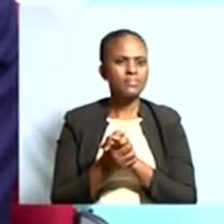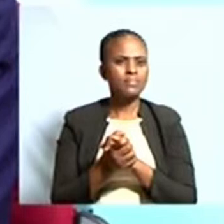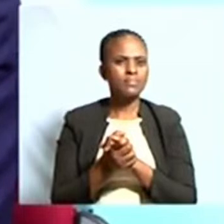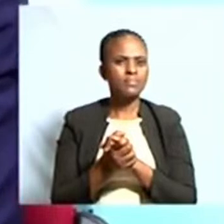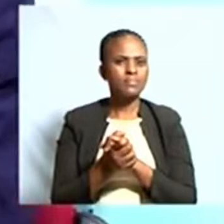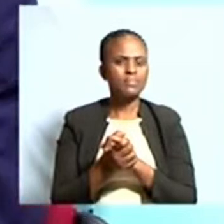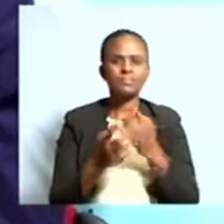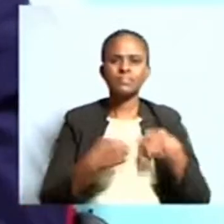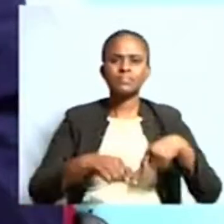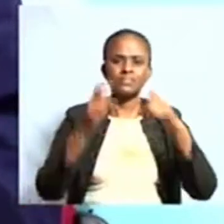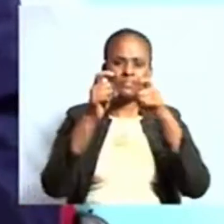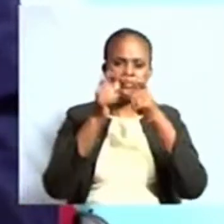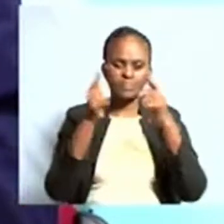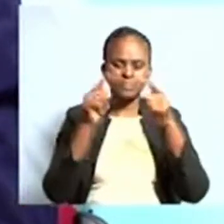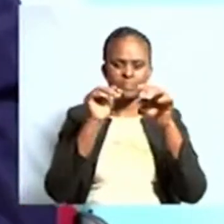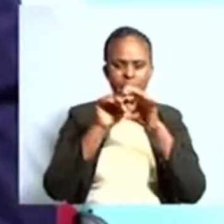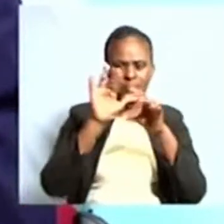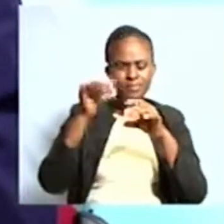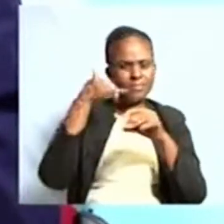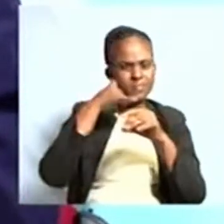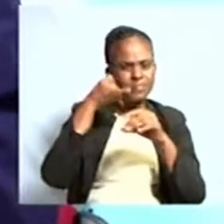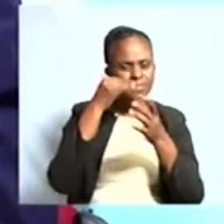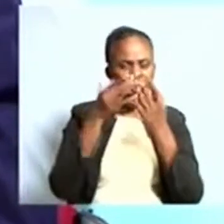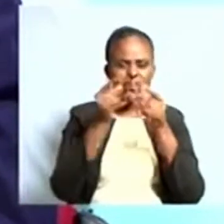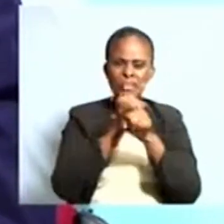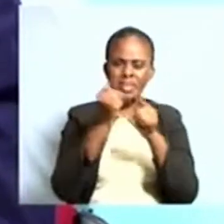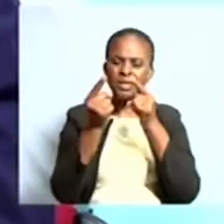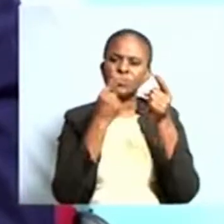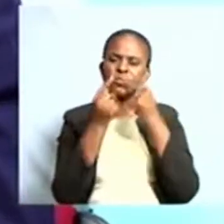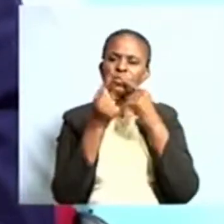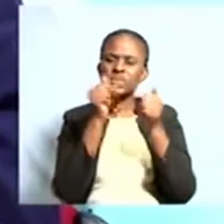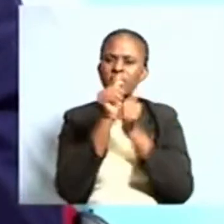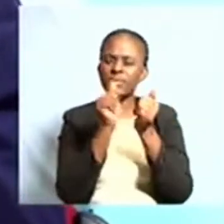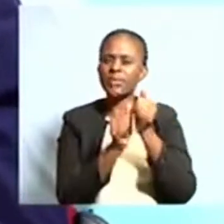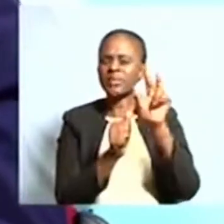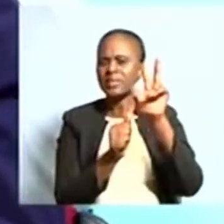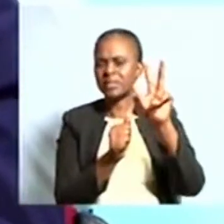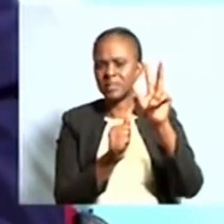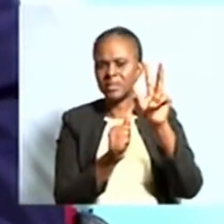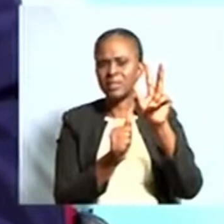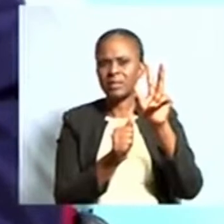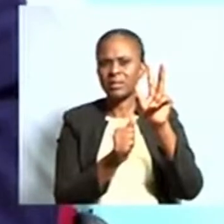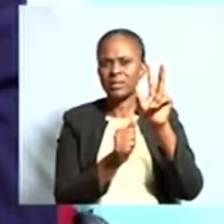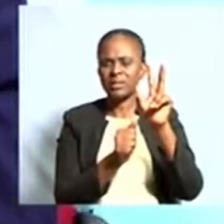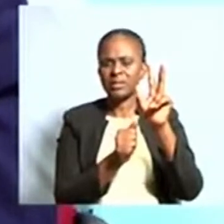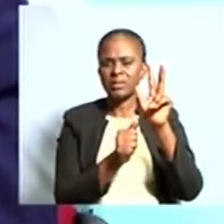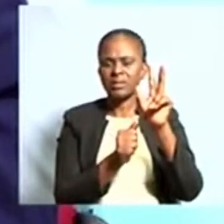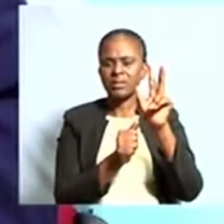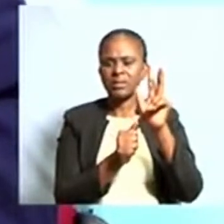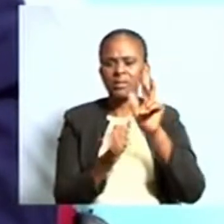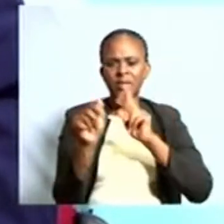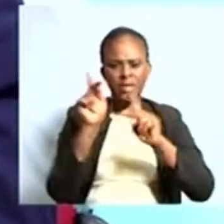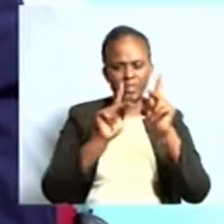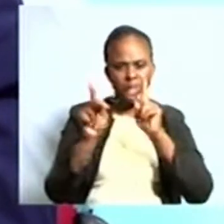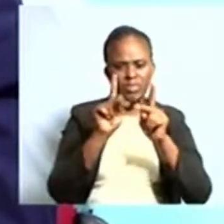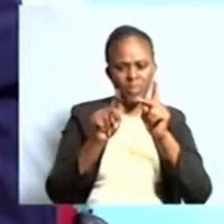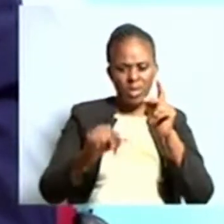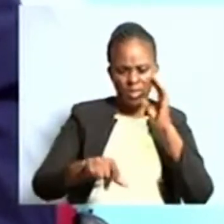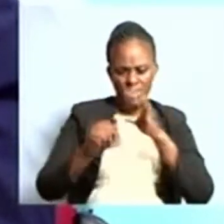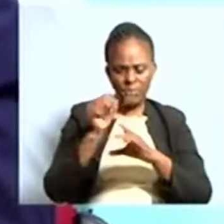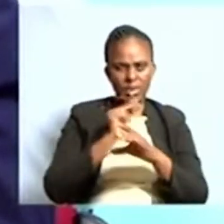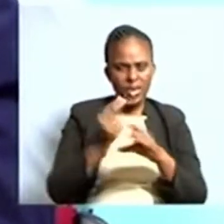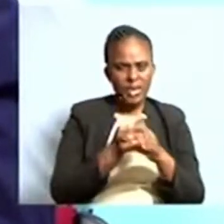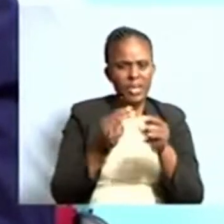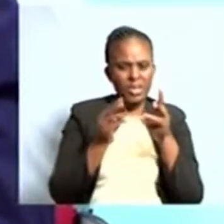Some challenge in connectivity there. Maybe just talk about reuse of bottles. Yeah, like people have found as a